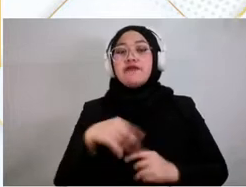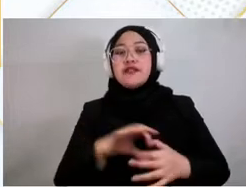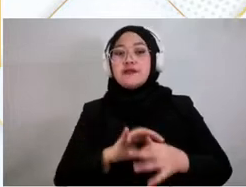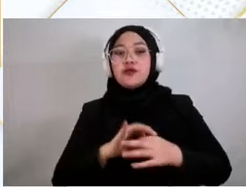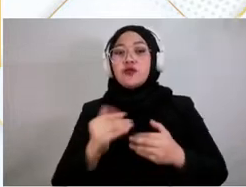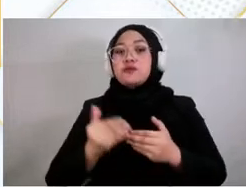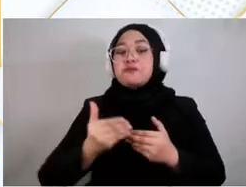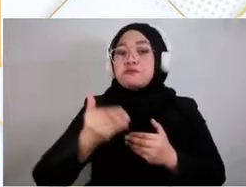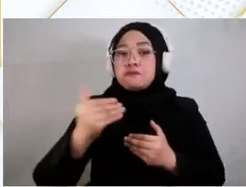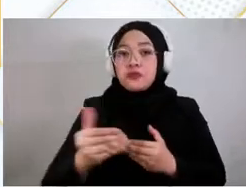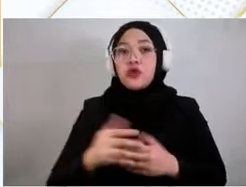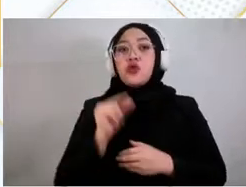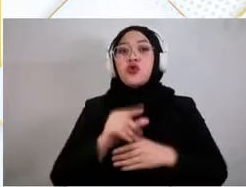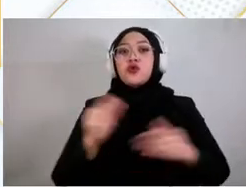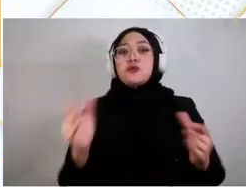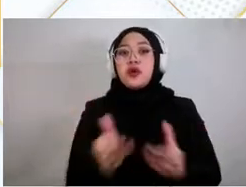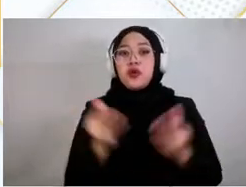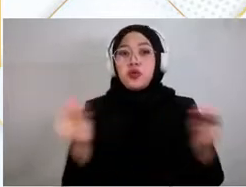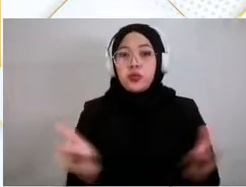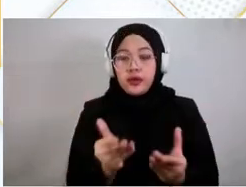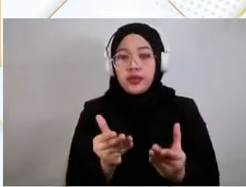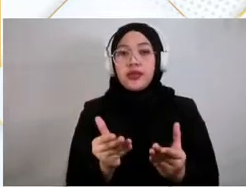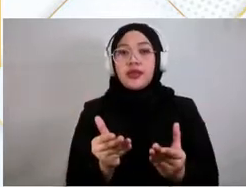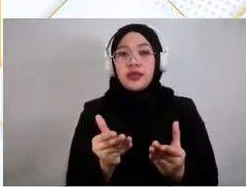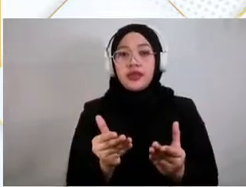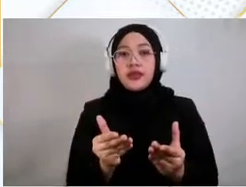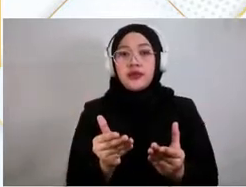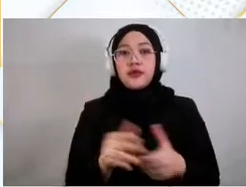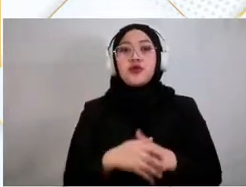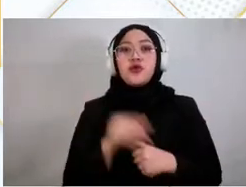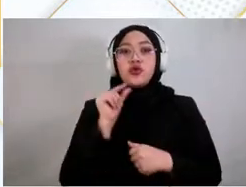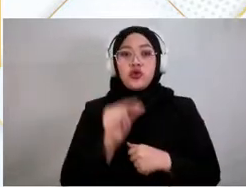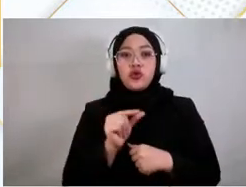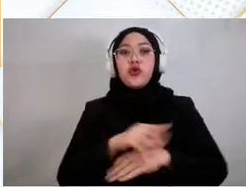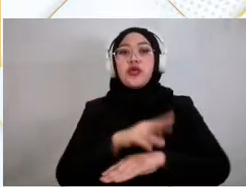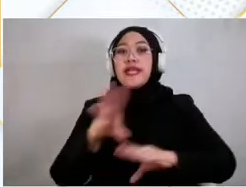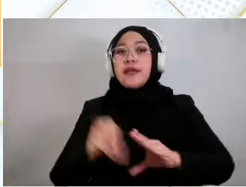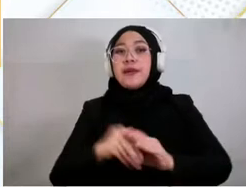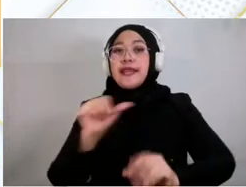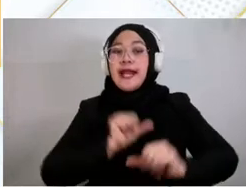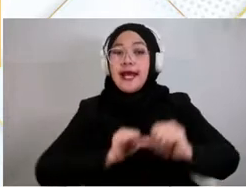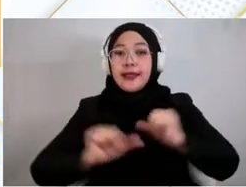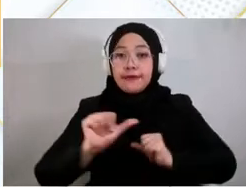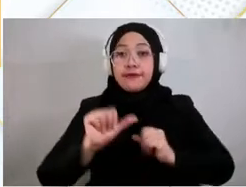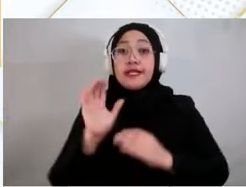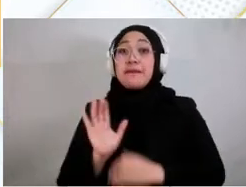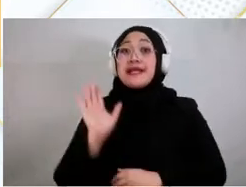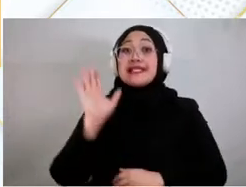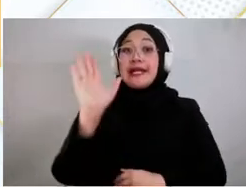and develop a common platform for effective participation in future UNPKO